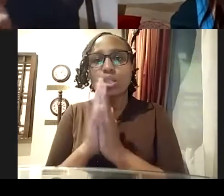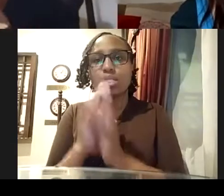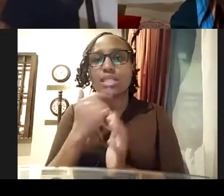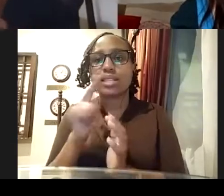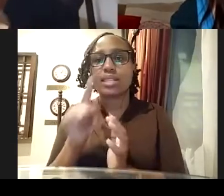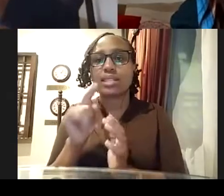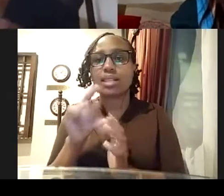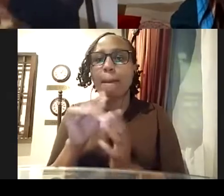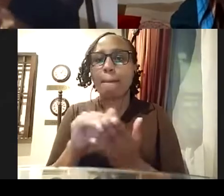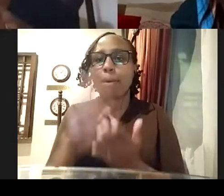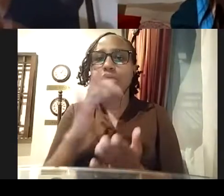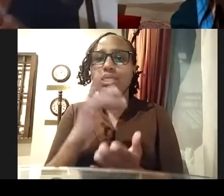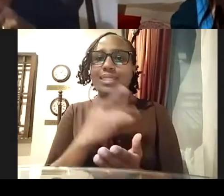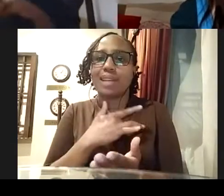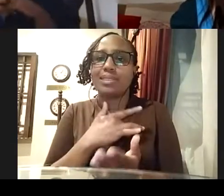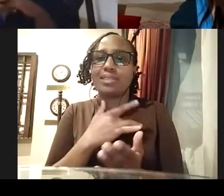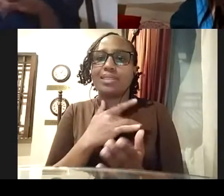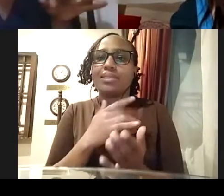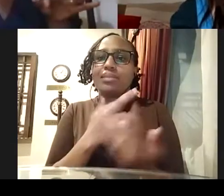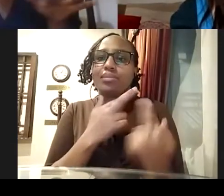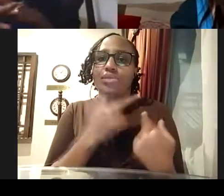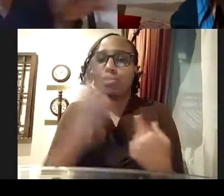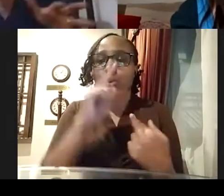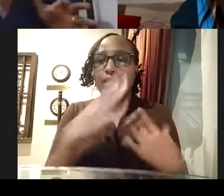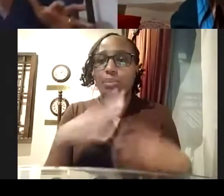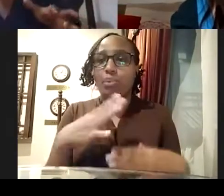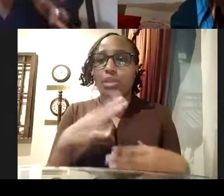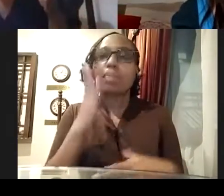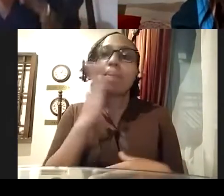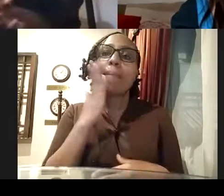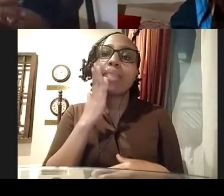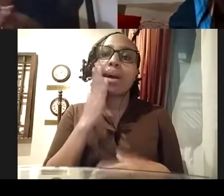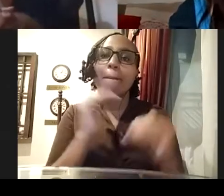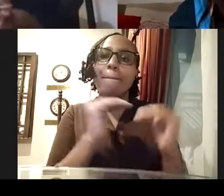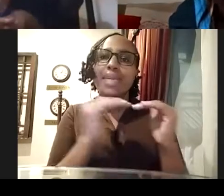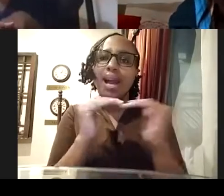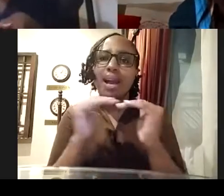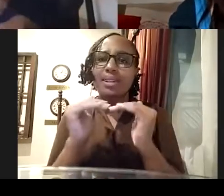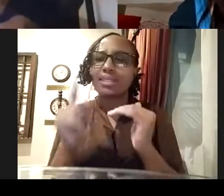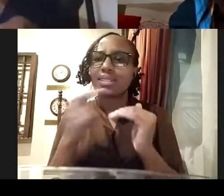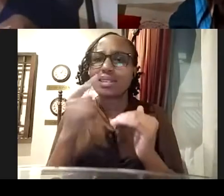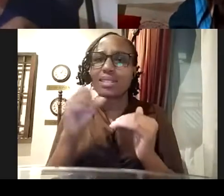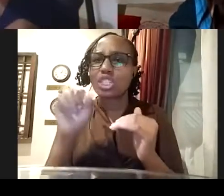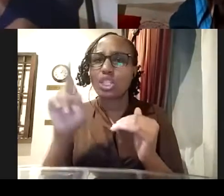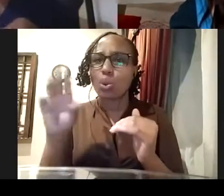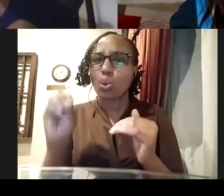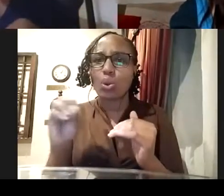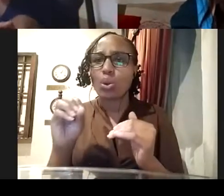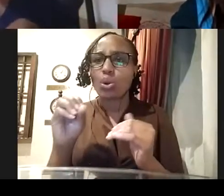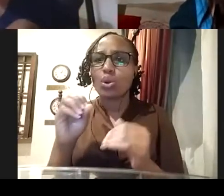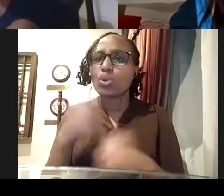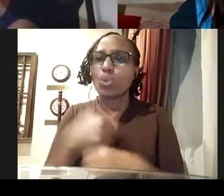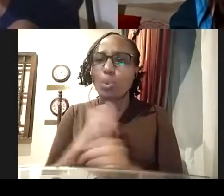touching responses I've gotten to this book are people who are in my mother's peers, who are just like, hey, Shiro, you really did one with this and you really made me think